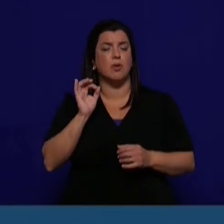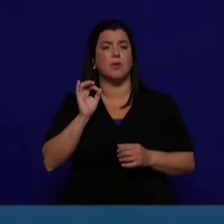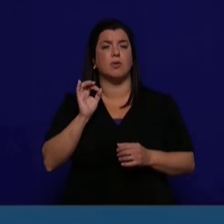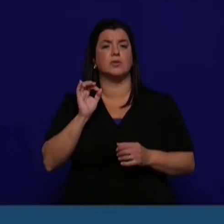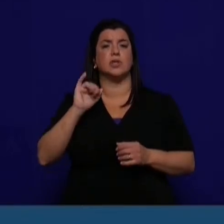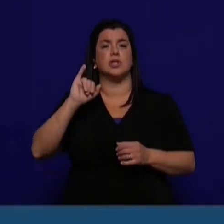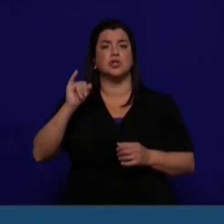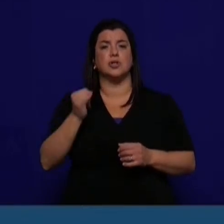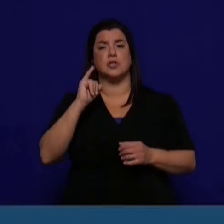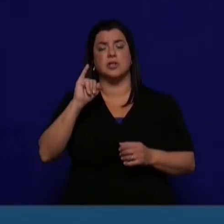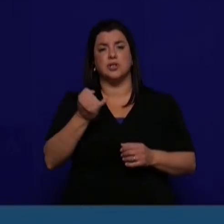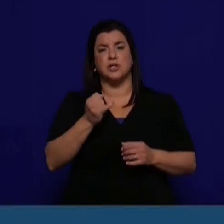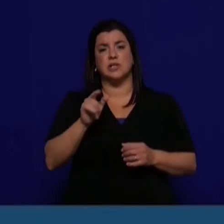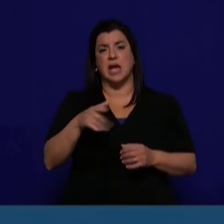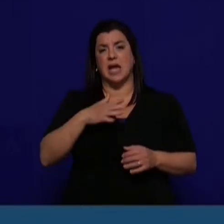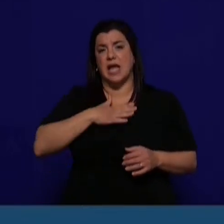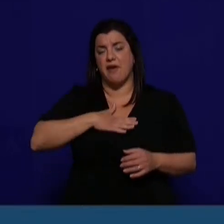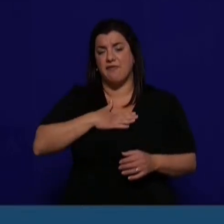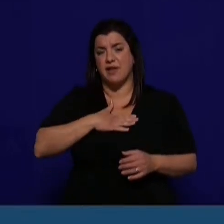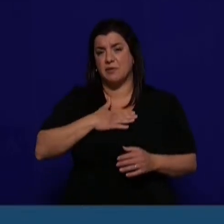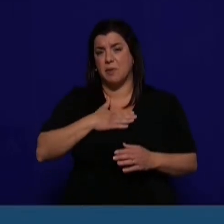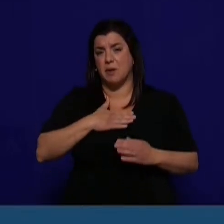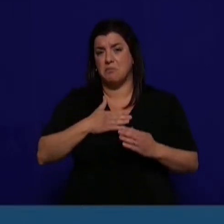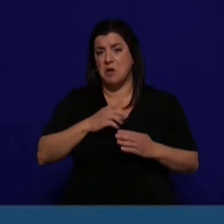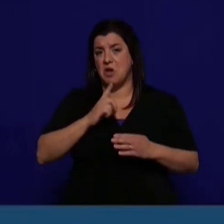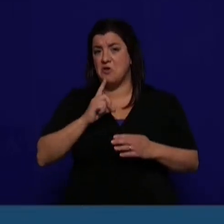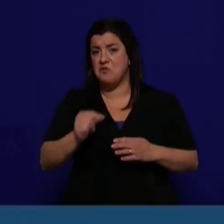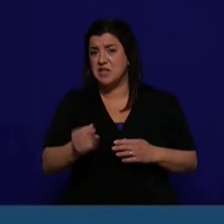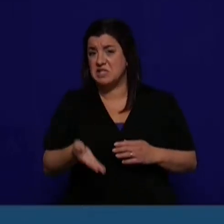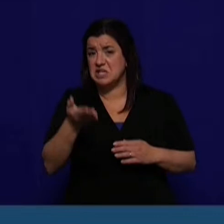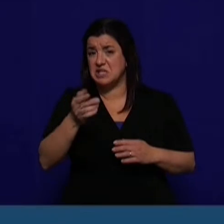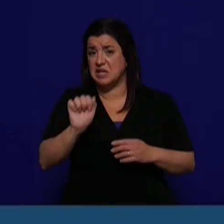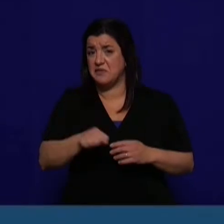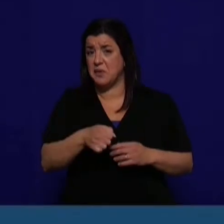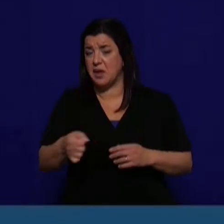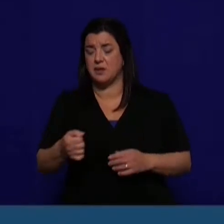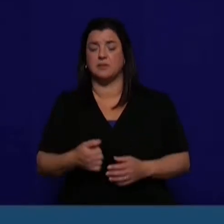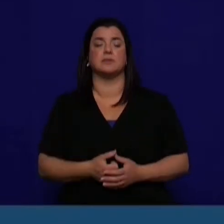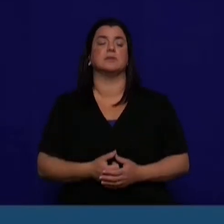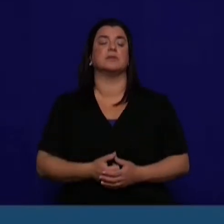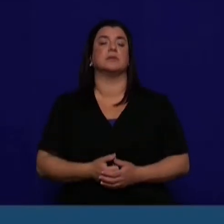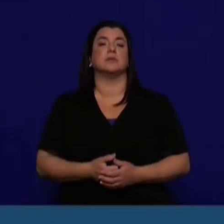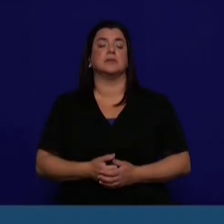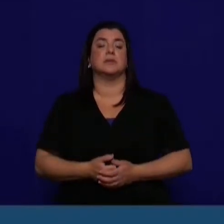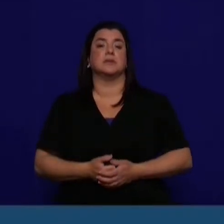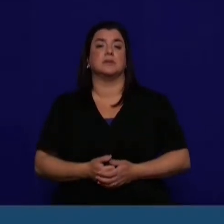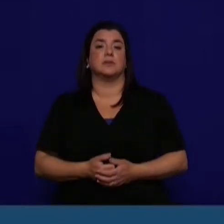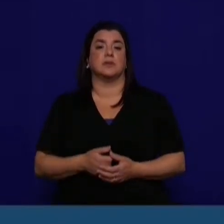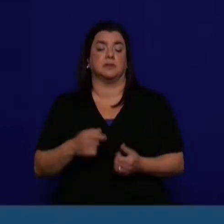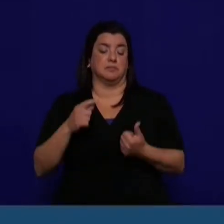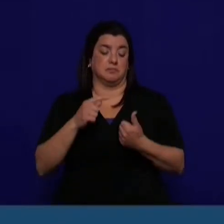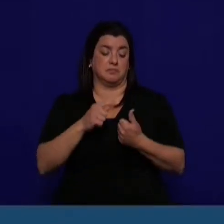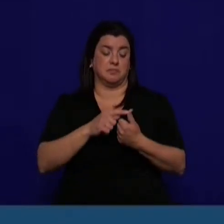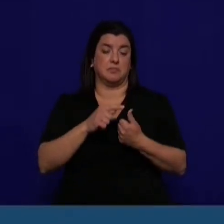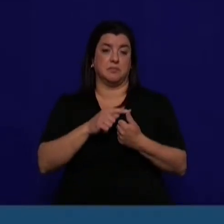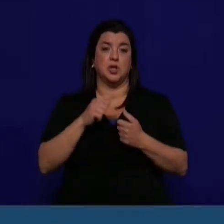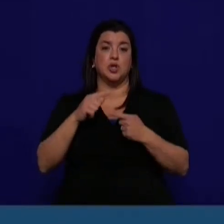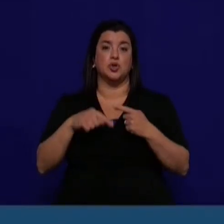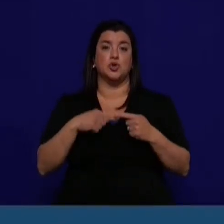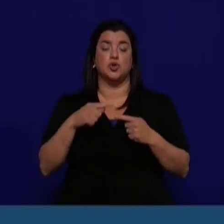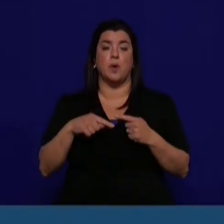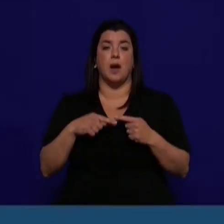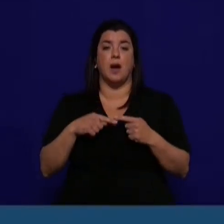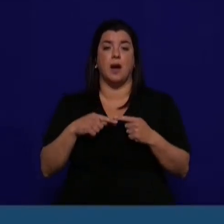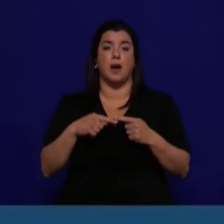Johnson vaccine affect this? Thank you. Grazie Laura. Mela, fuq il-situazzjoni